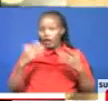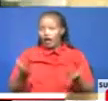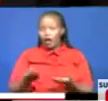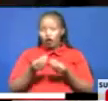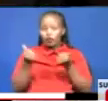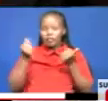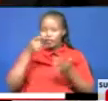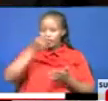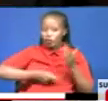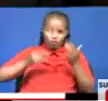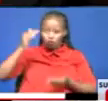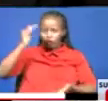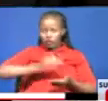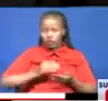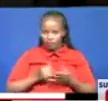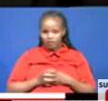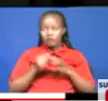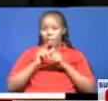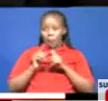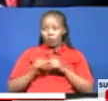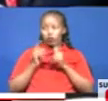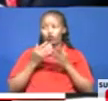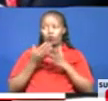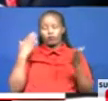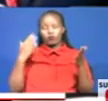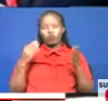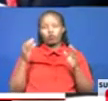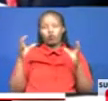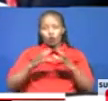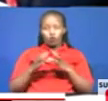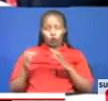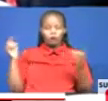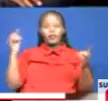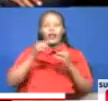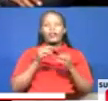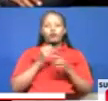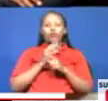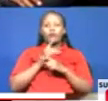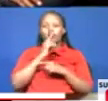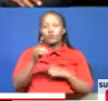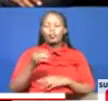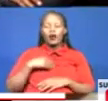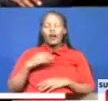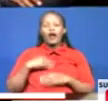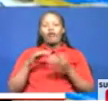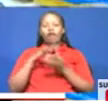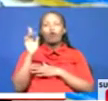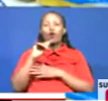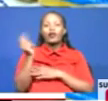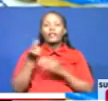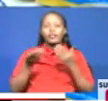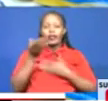living. Effectively, the Cabinet agreed on a framework to position the Kenya National Trading Corporation to create a